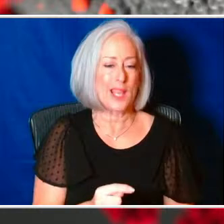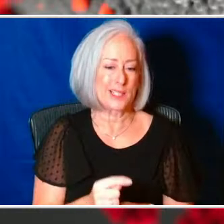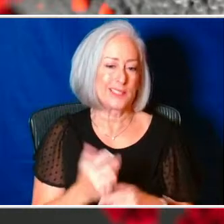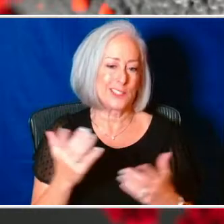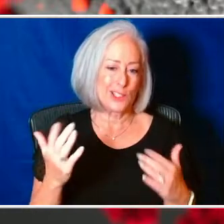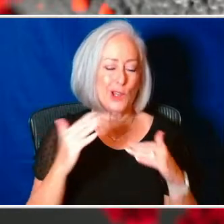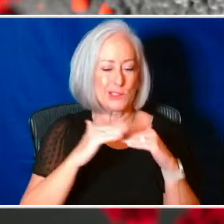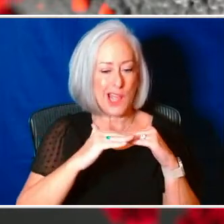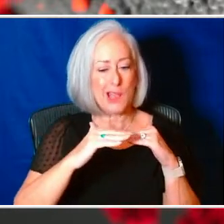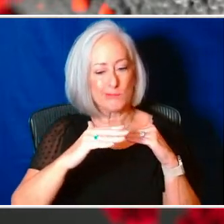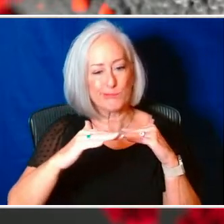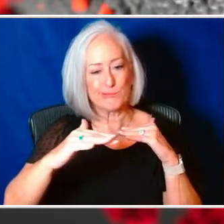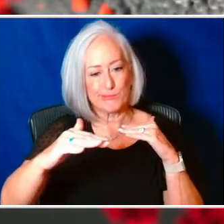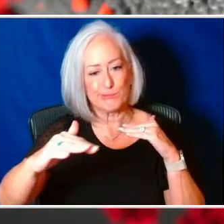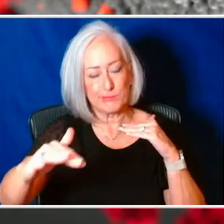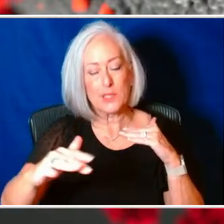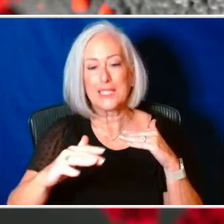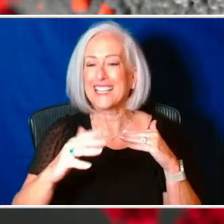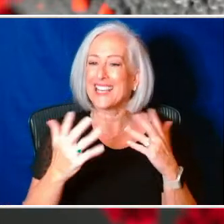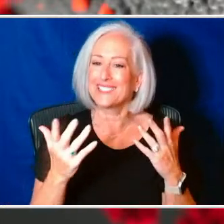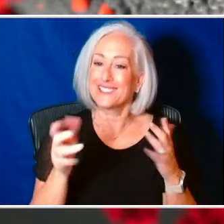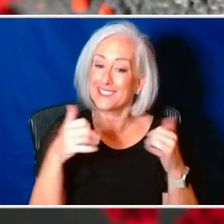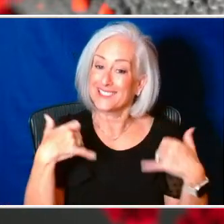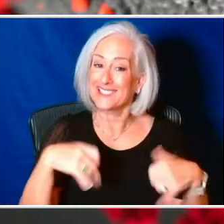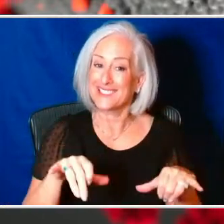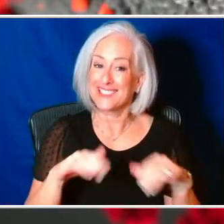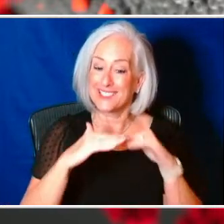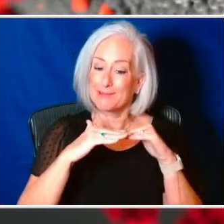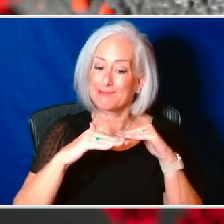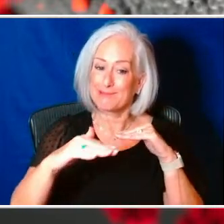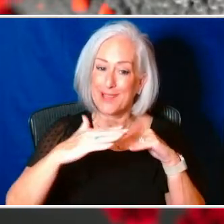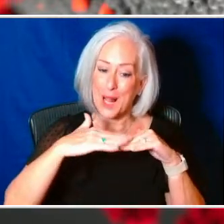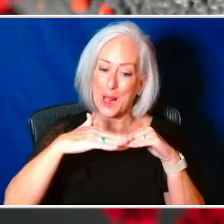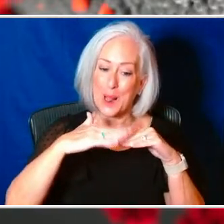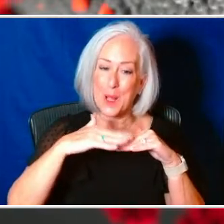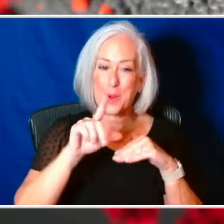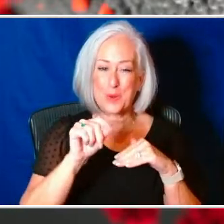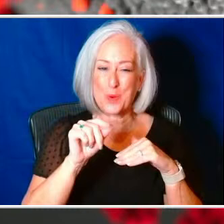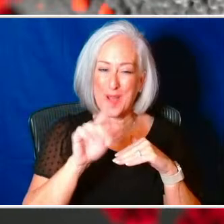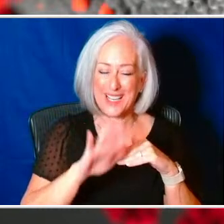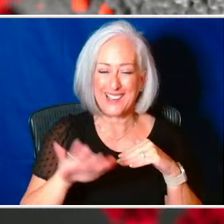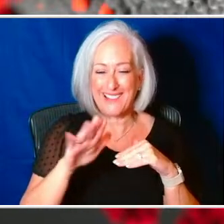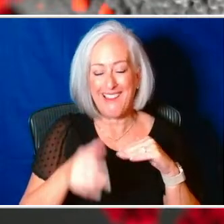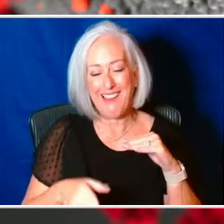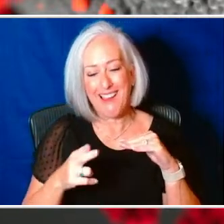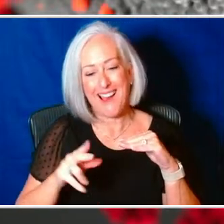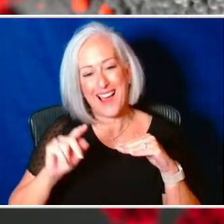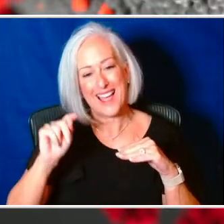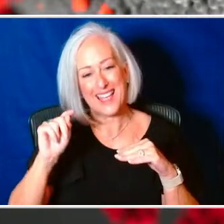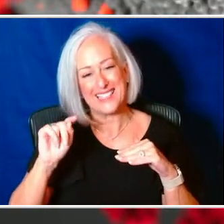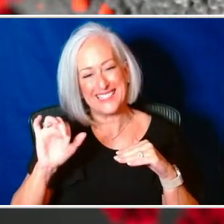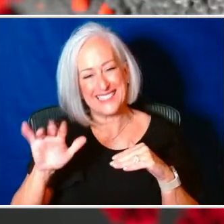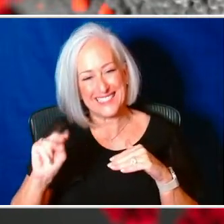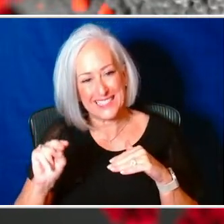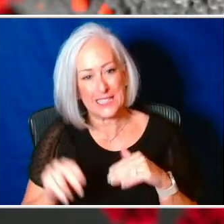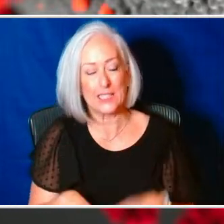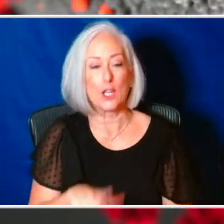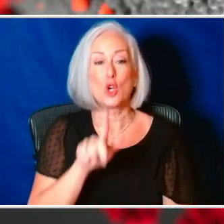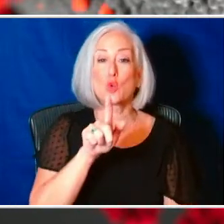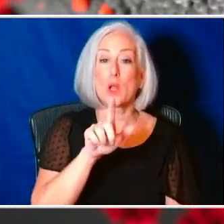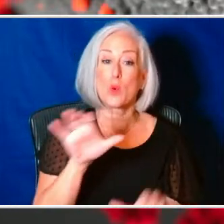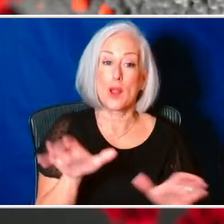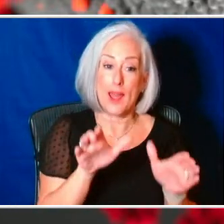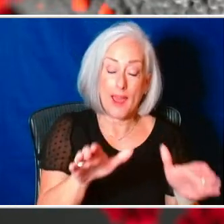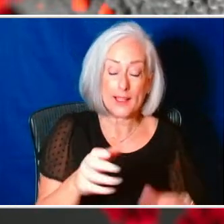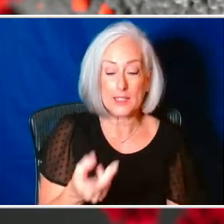and unfortunately it's kind of staying in that low 20s to high teens. Right now we have 21 active infections, 2 in the ICU, 2 in the